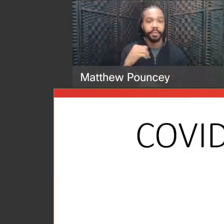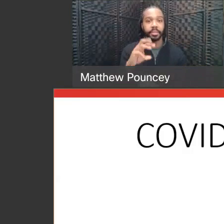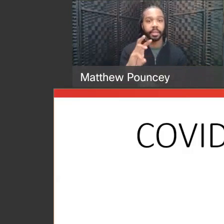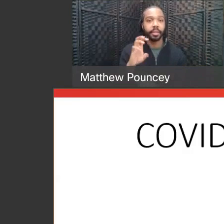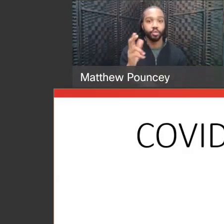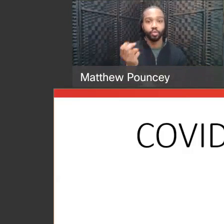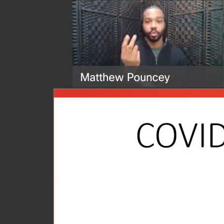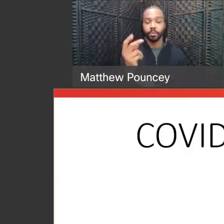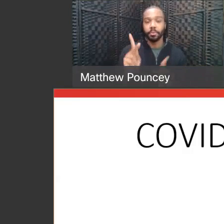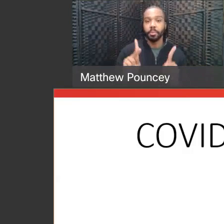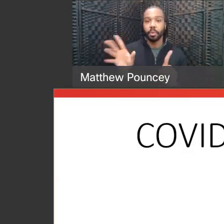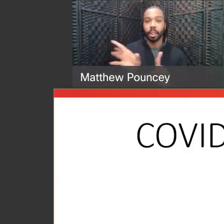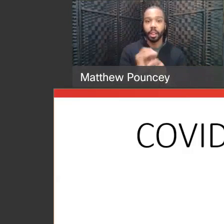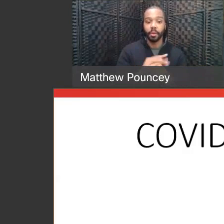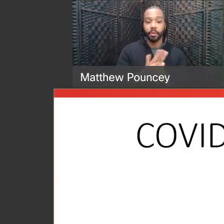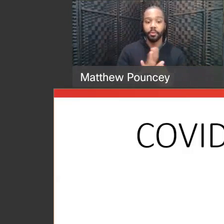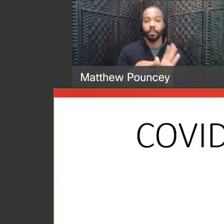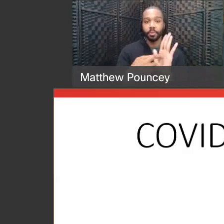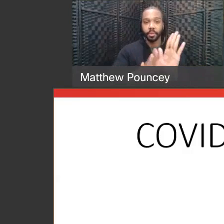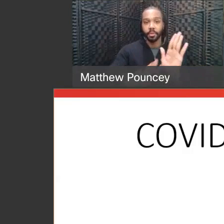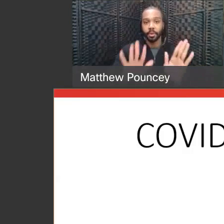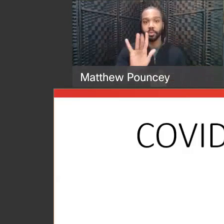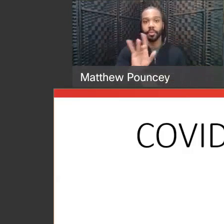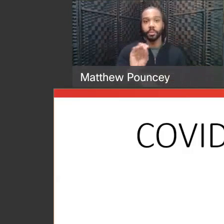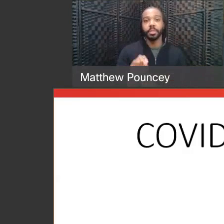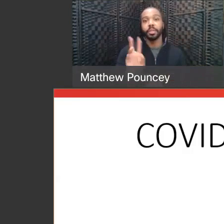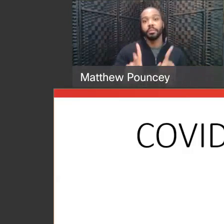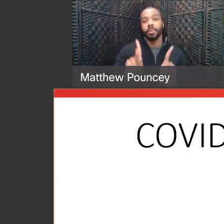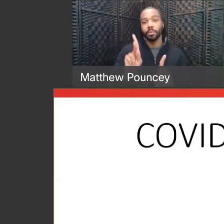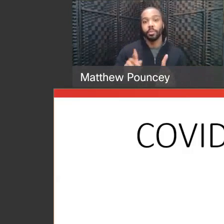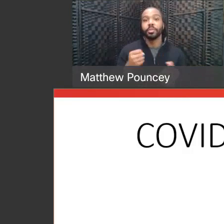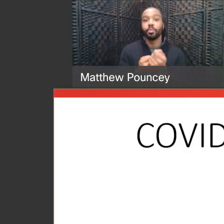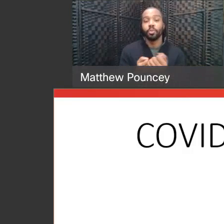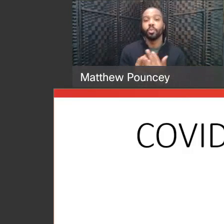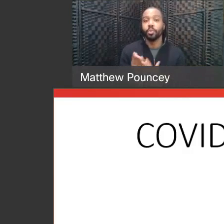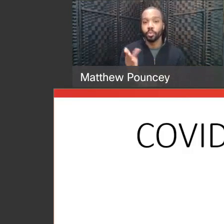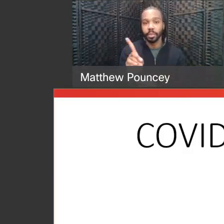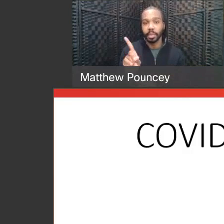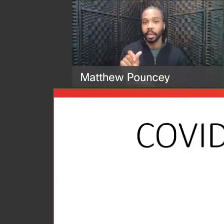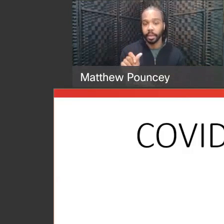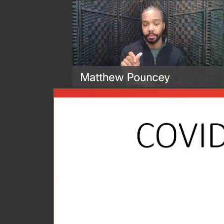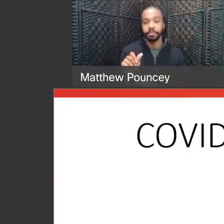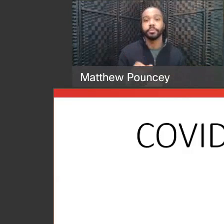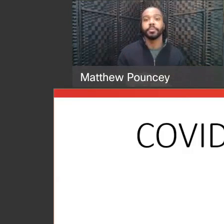who have contracted COVID represent about 25% of people supported by DDA.